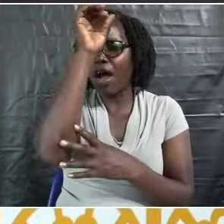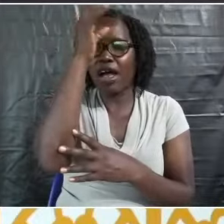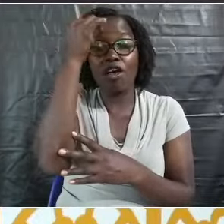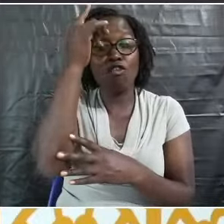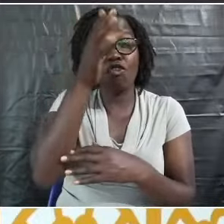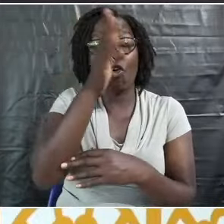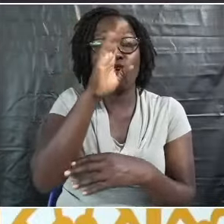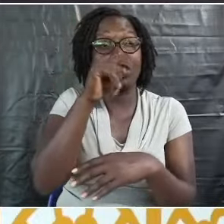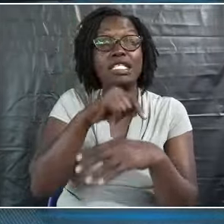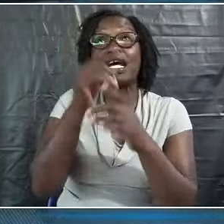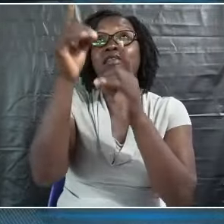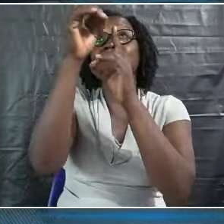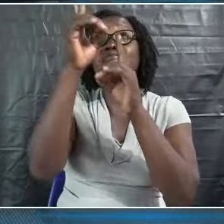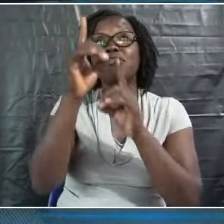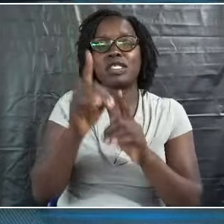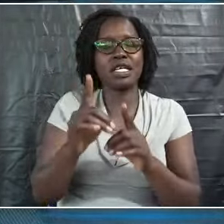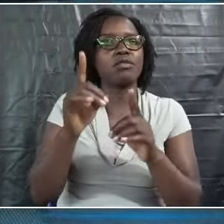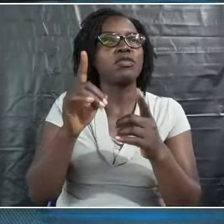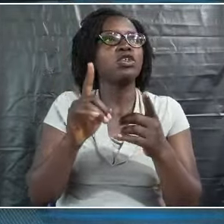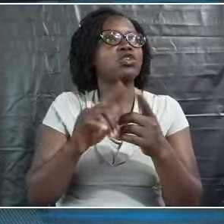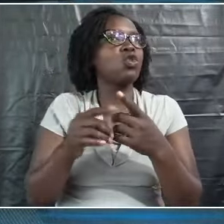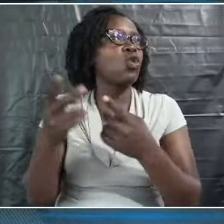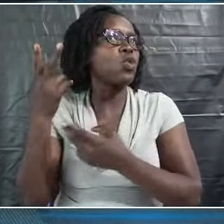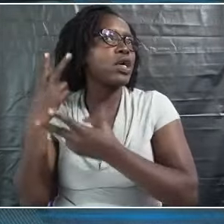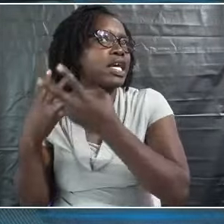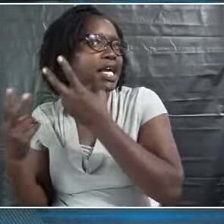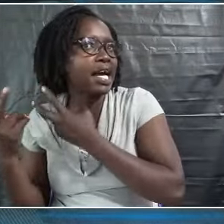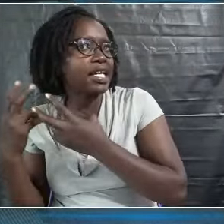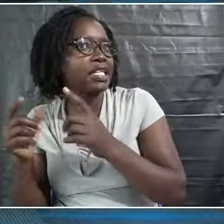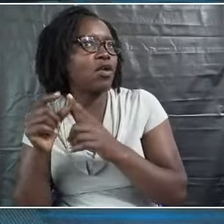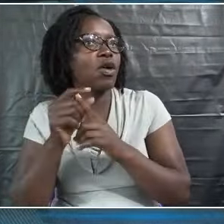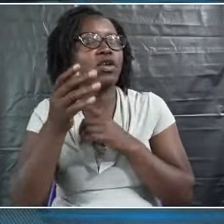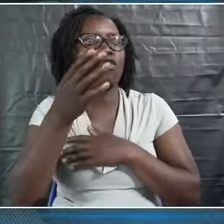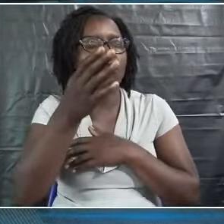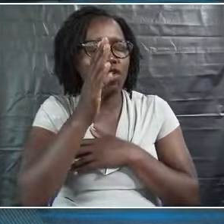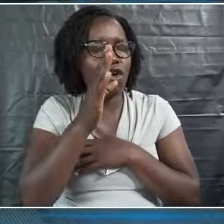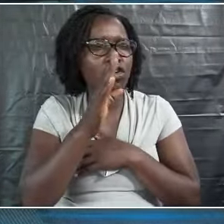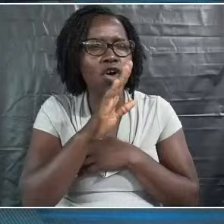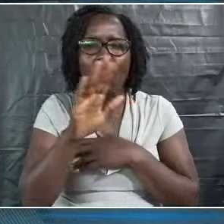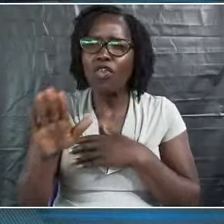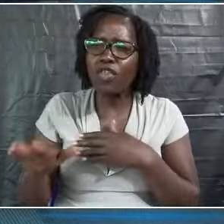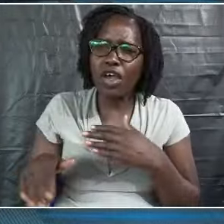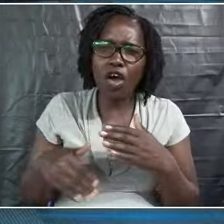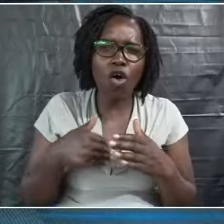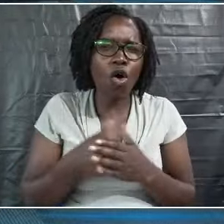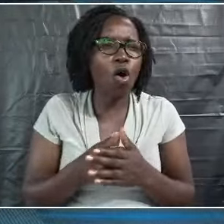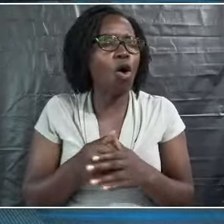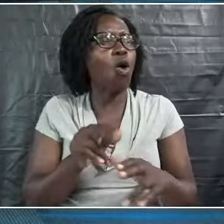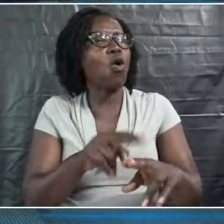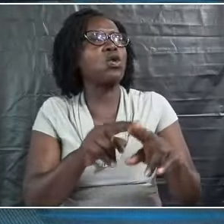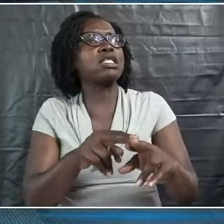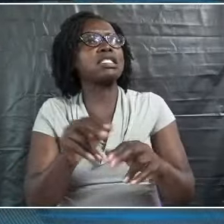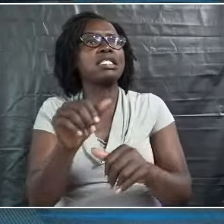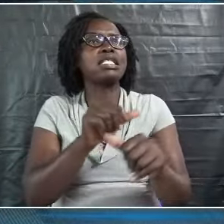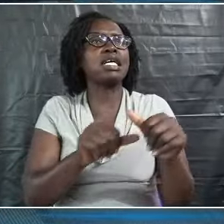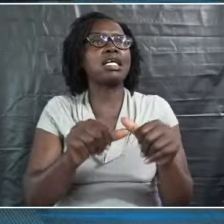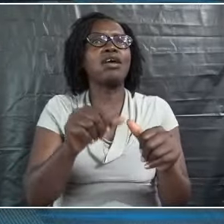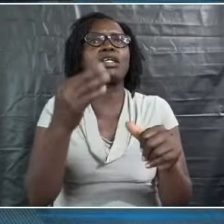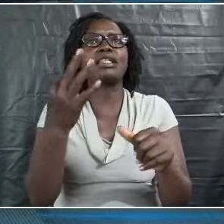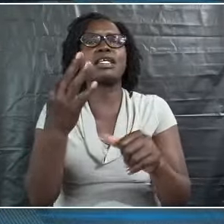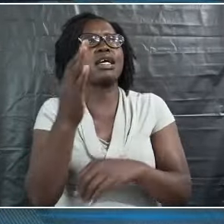it came to hearing the word of God, they would always meet around 3